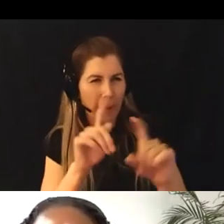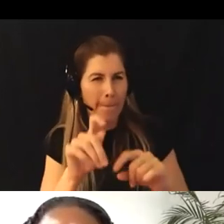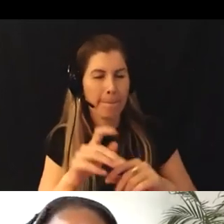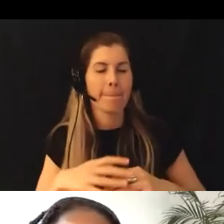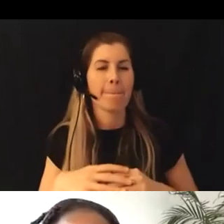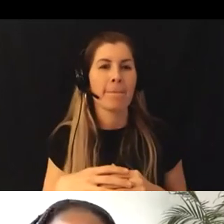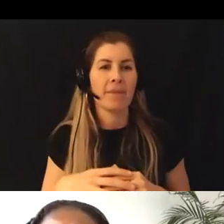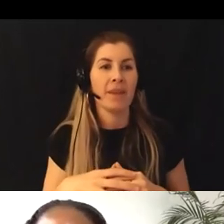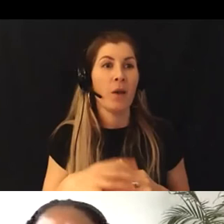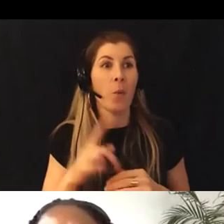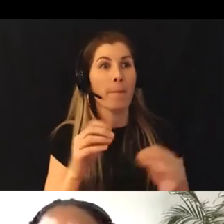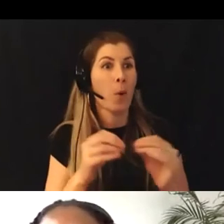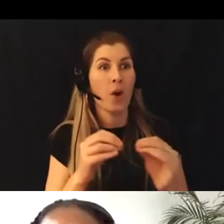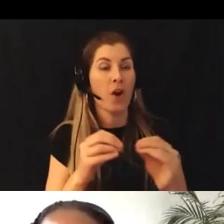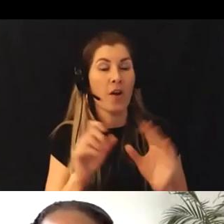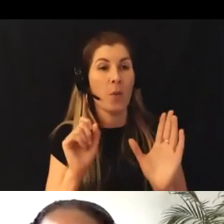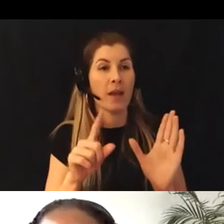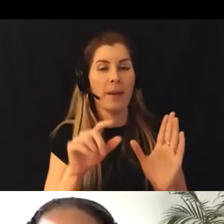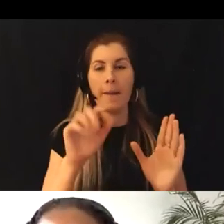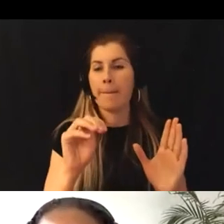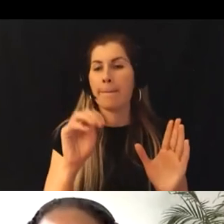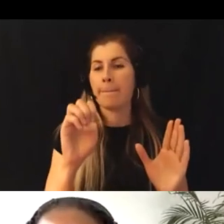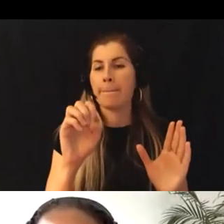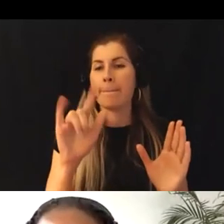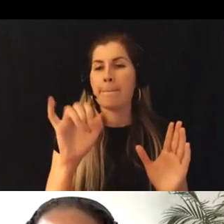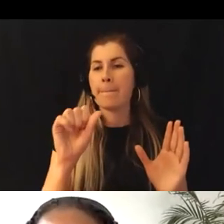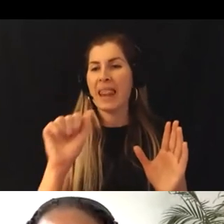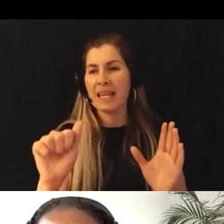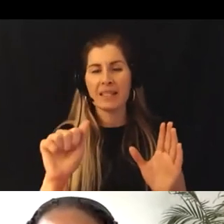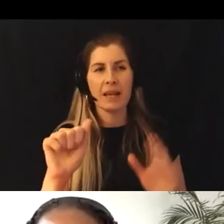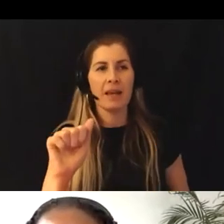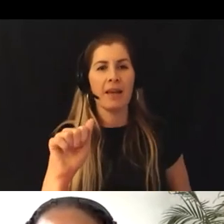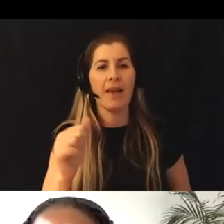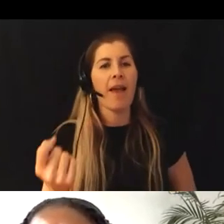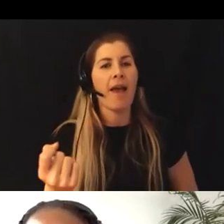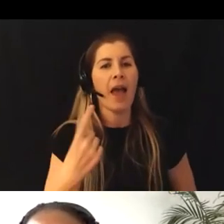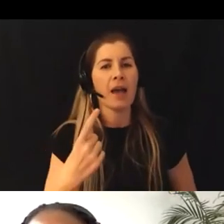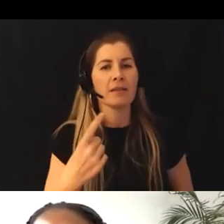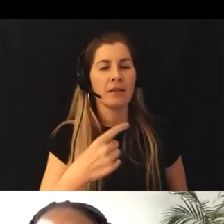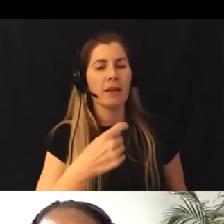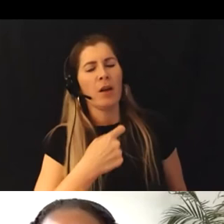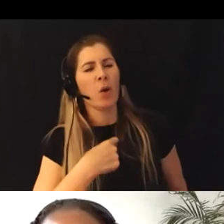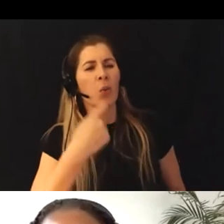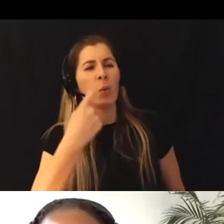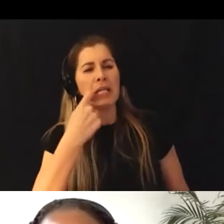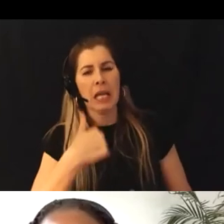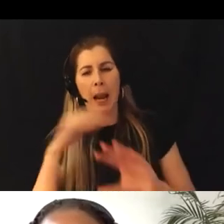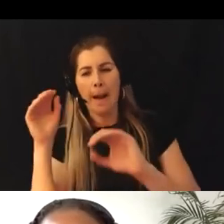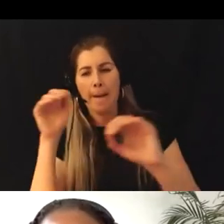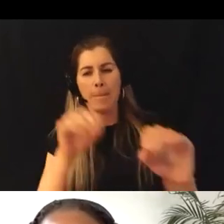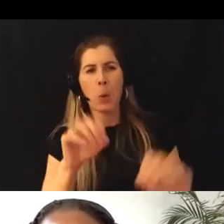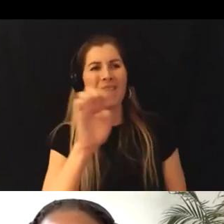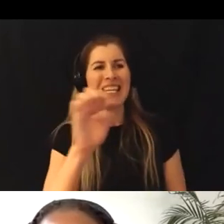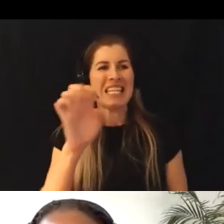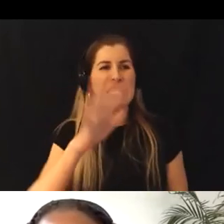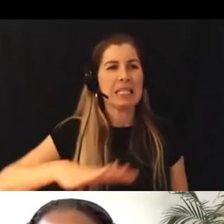and that is, Melissa Berman asks, I recently relocated back to the East Coast after